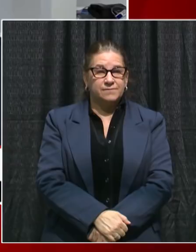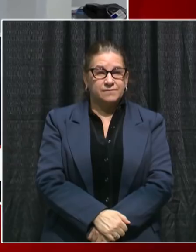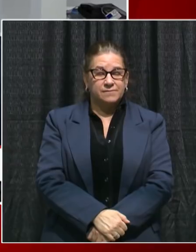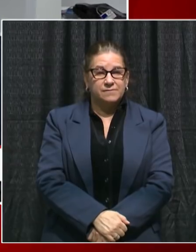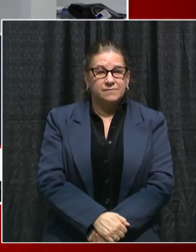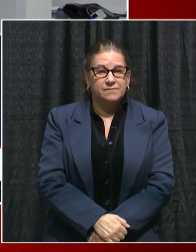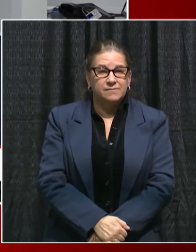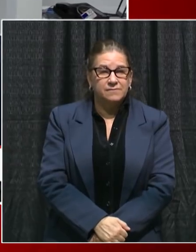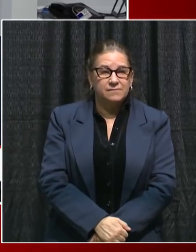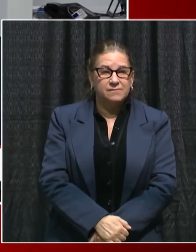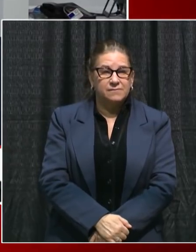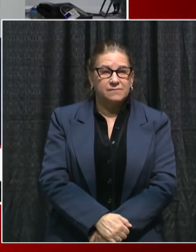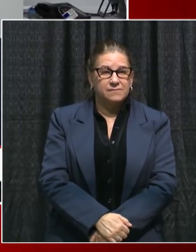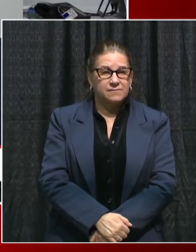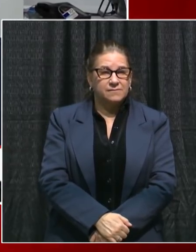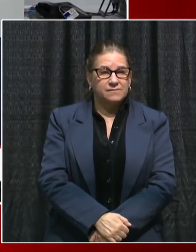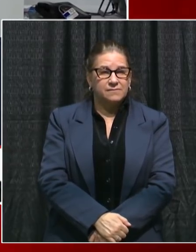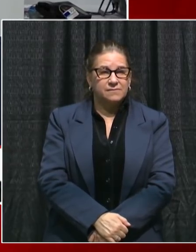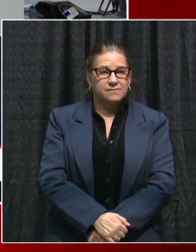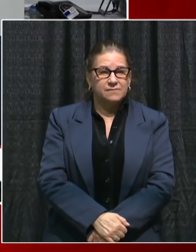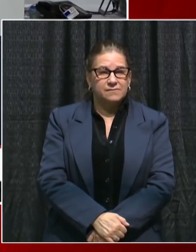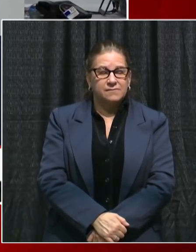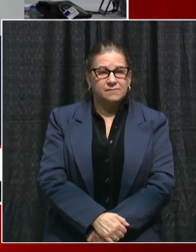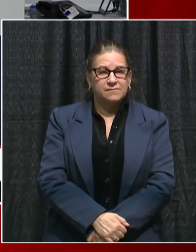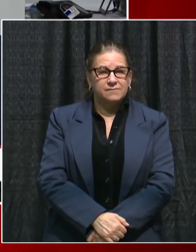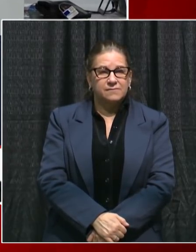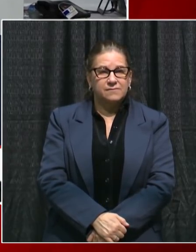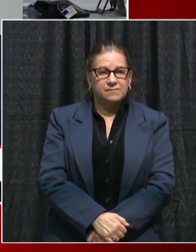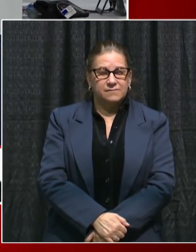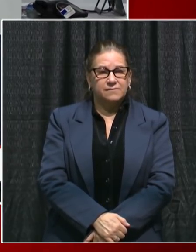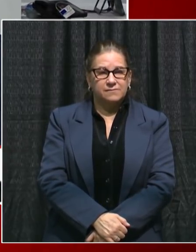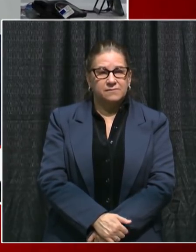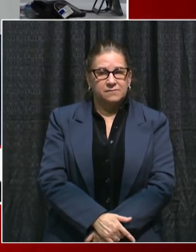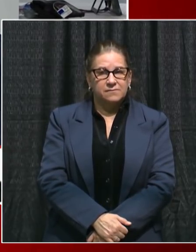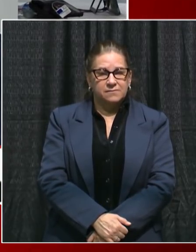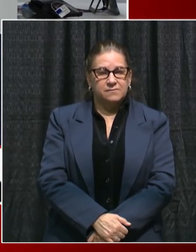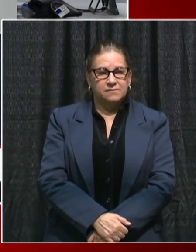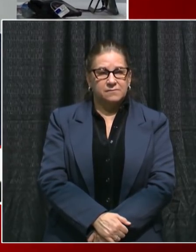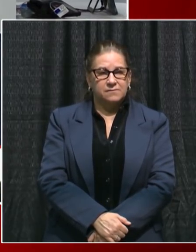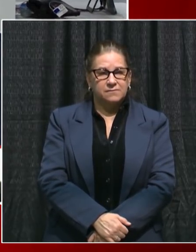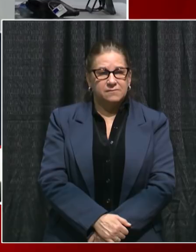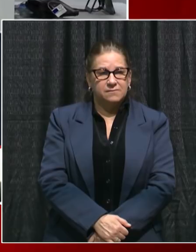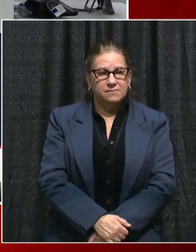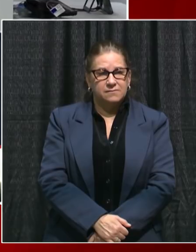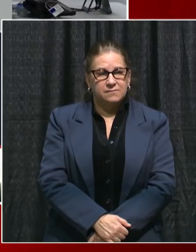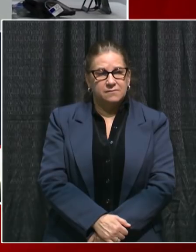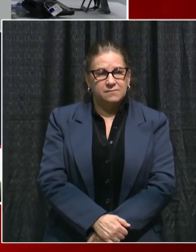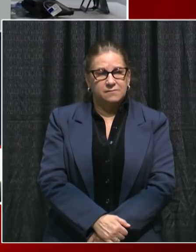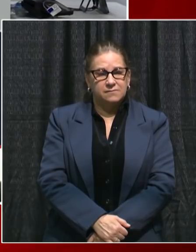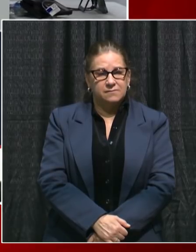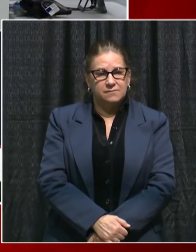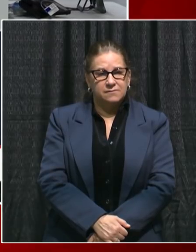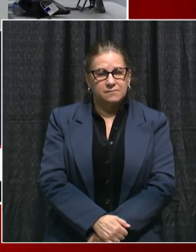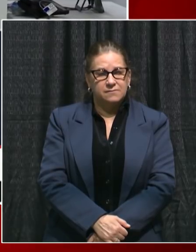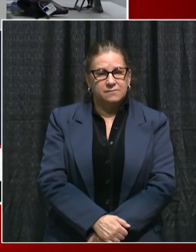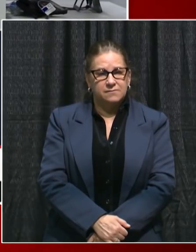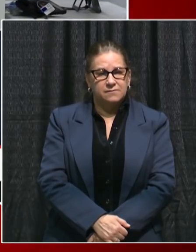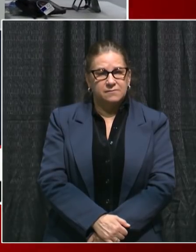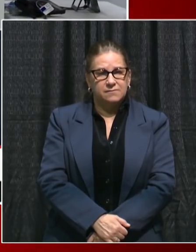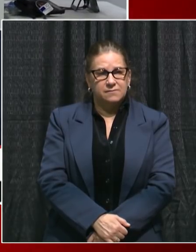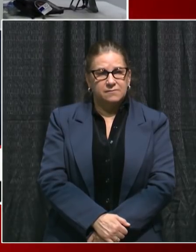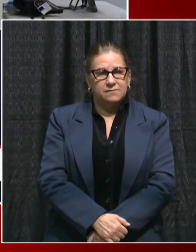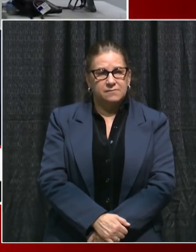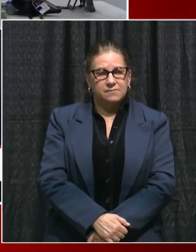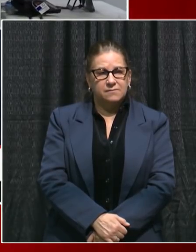test asymptomatic people for the first time, but only if they could identify a particular person who had tested positive with whom they'd been in contact. For the